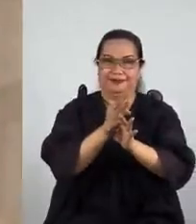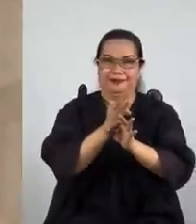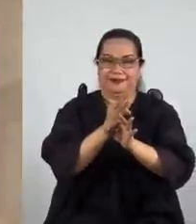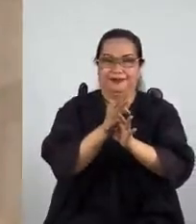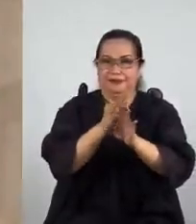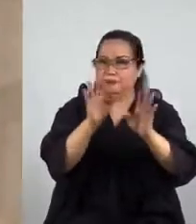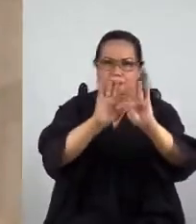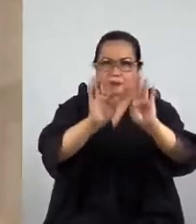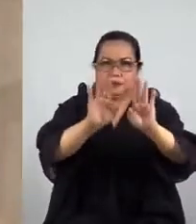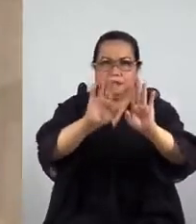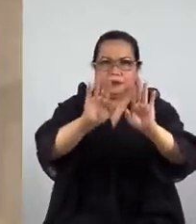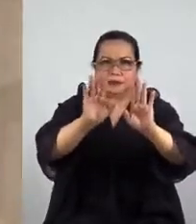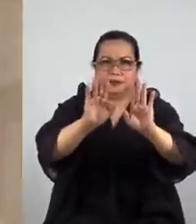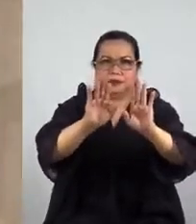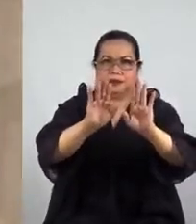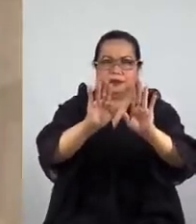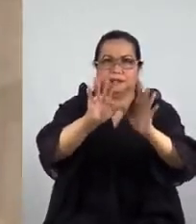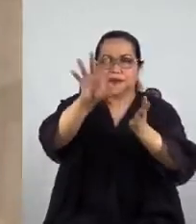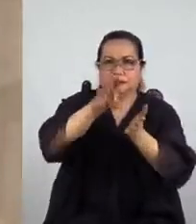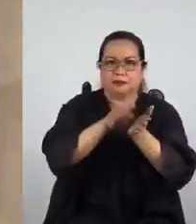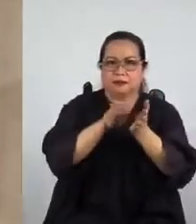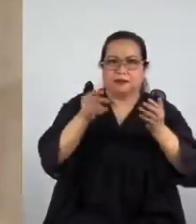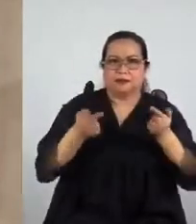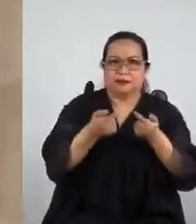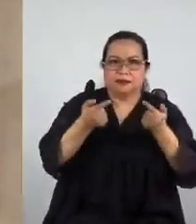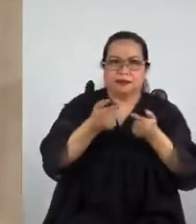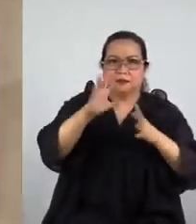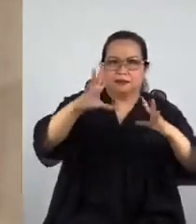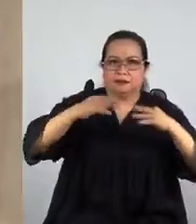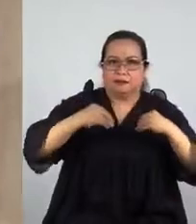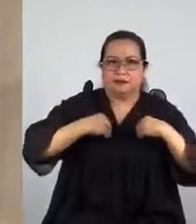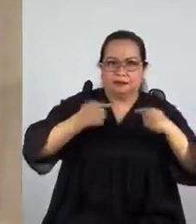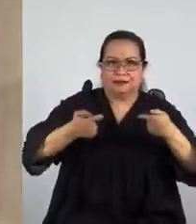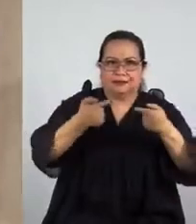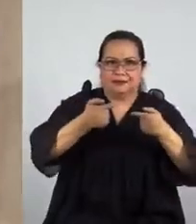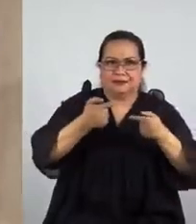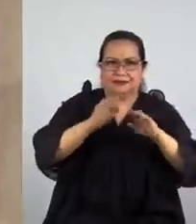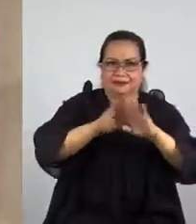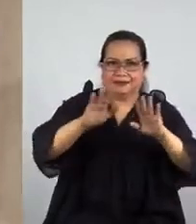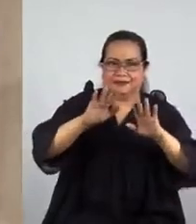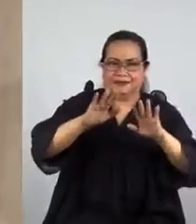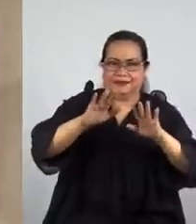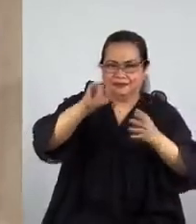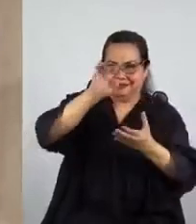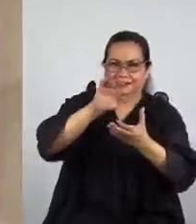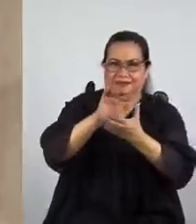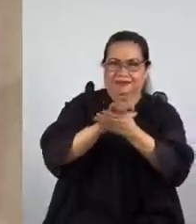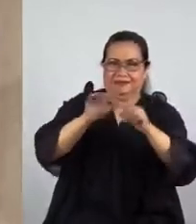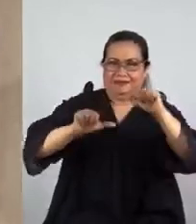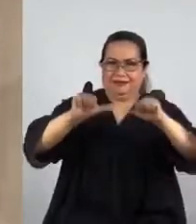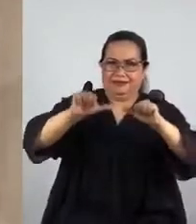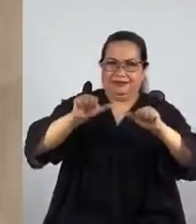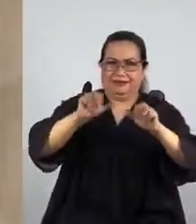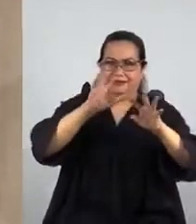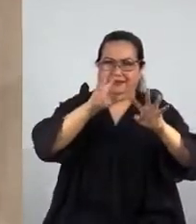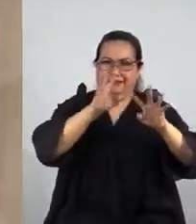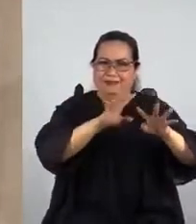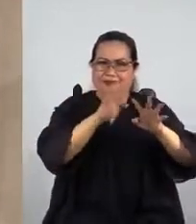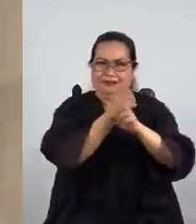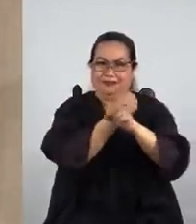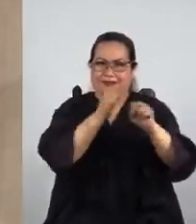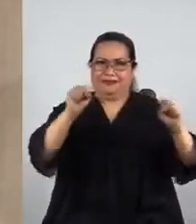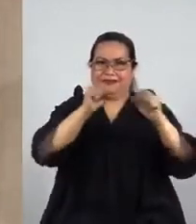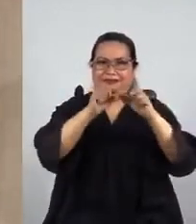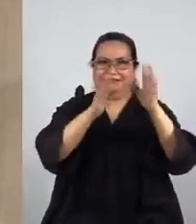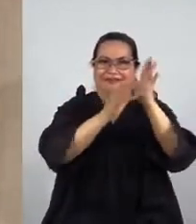Don't fall into the sin of unbelief. They were in danger of drifting away by neglecting the great salvation